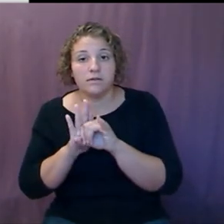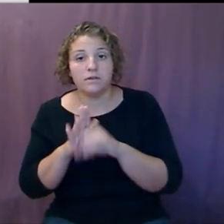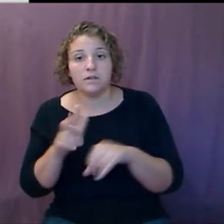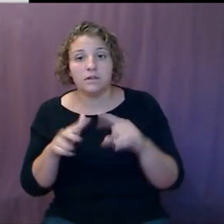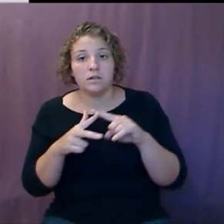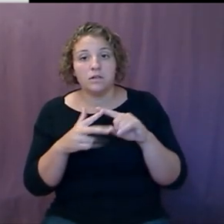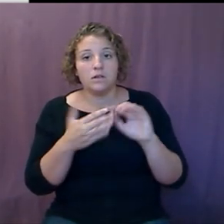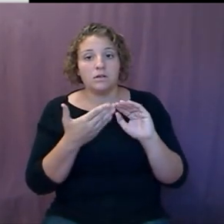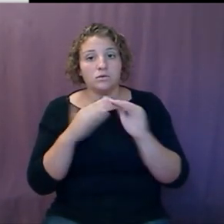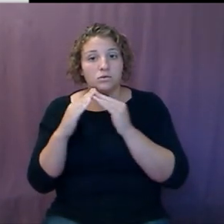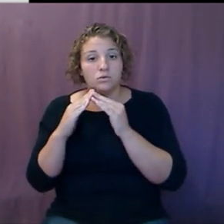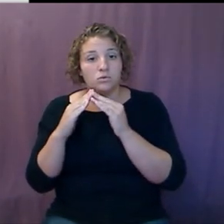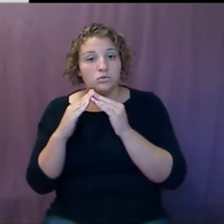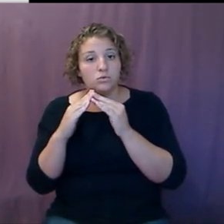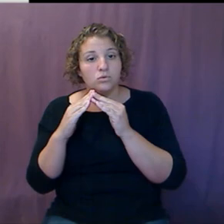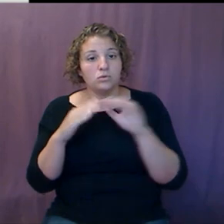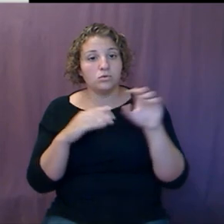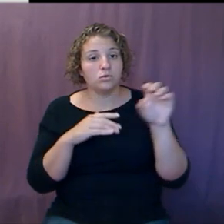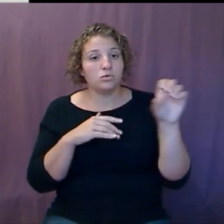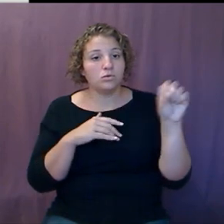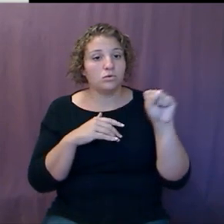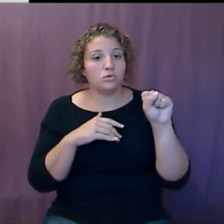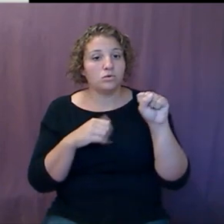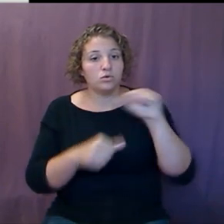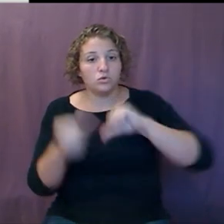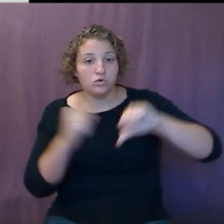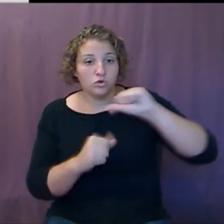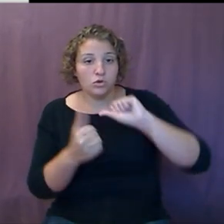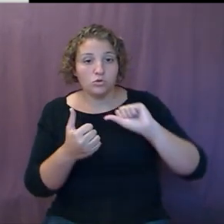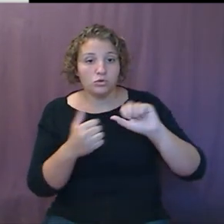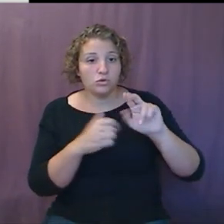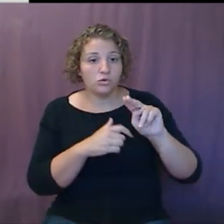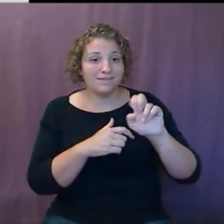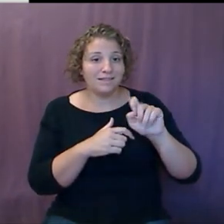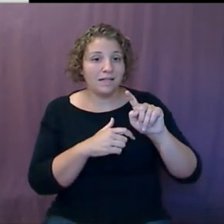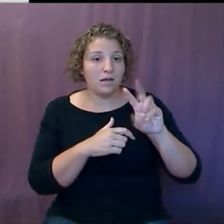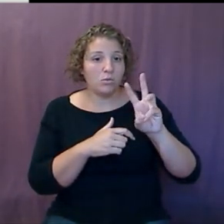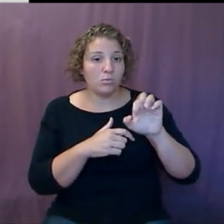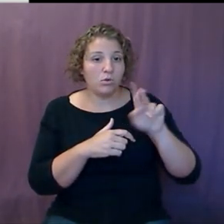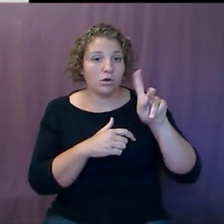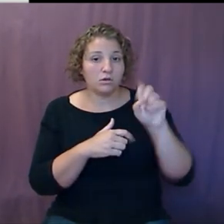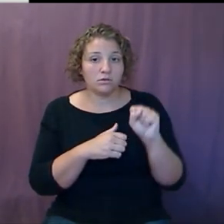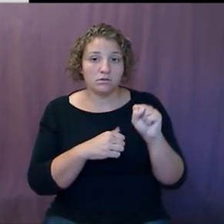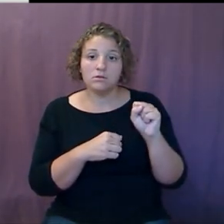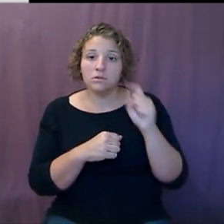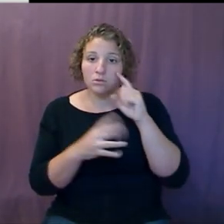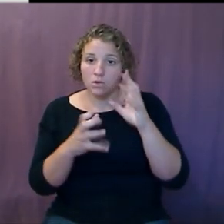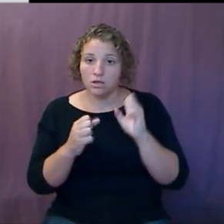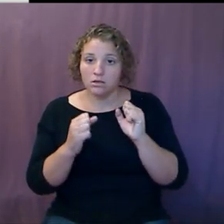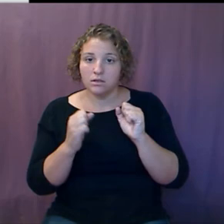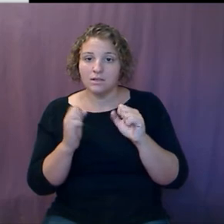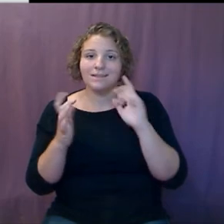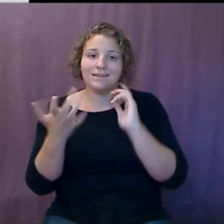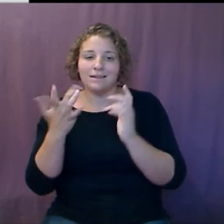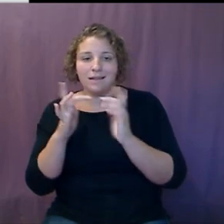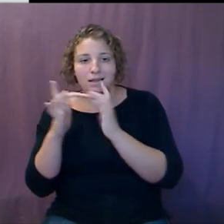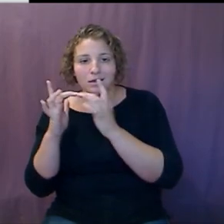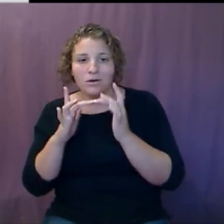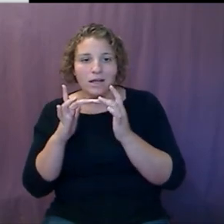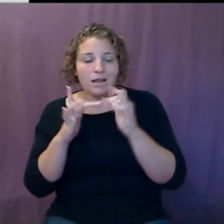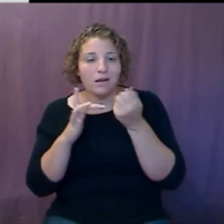networks be awfully good that nobody could hack your network and pretend to be you and post all kinds of nonsense the internet of things all the devices